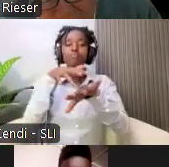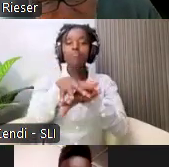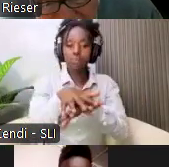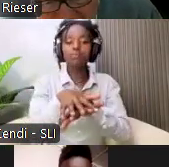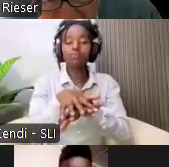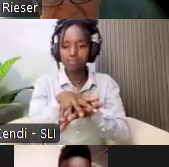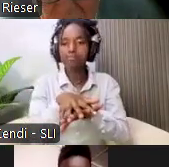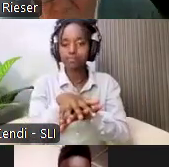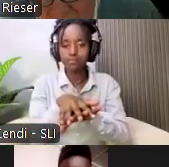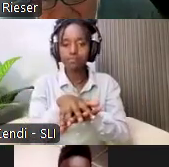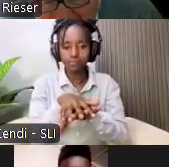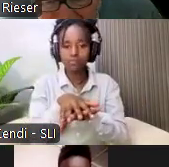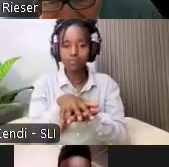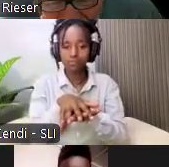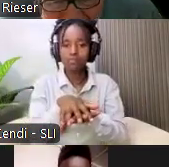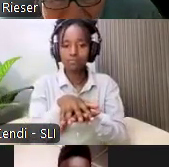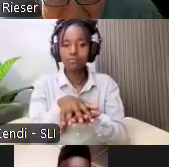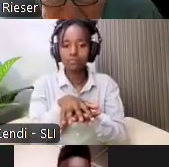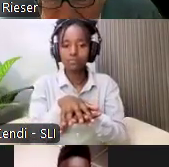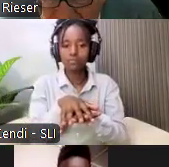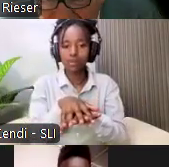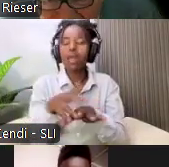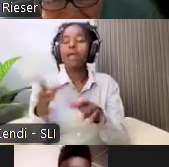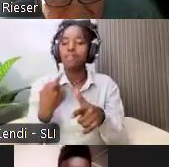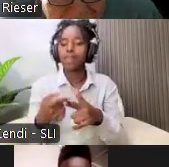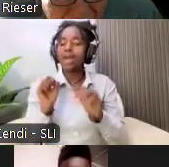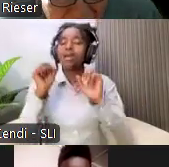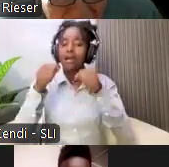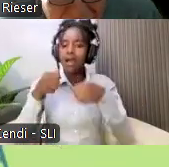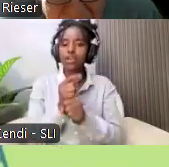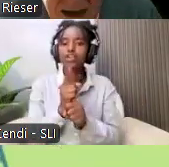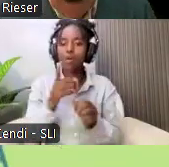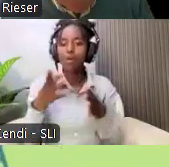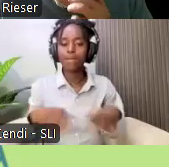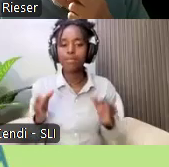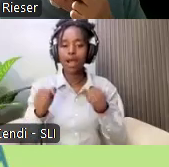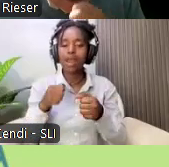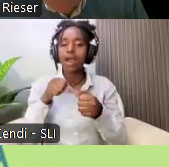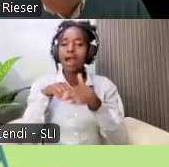what each person needs in order to access learning and providing it. And that